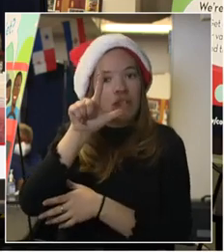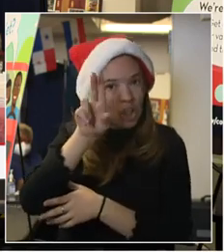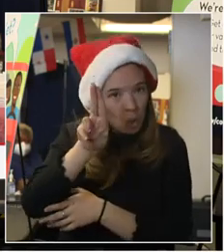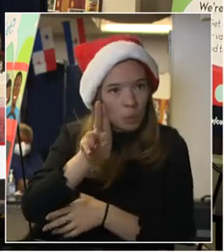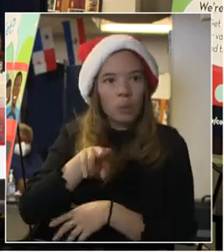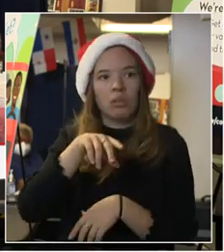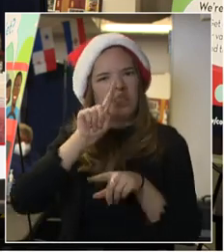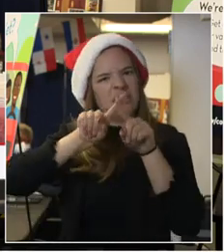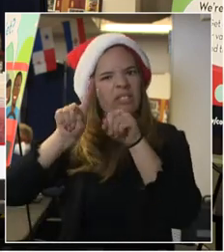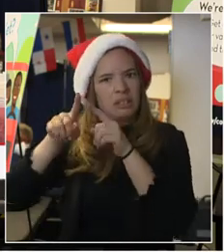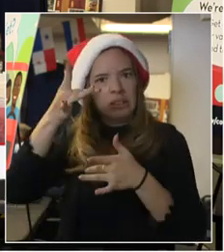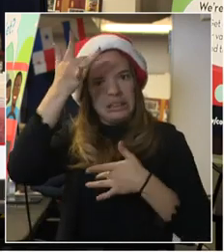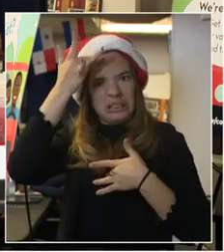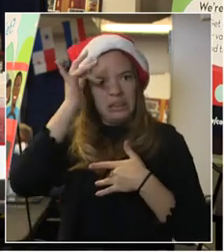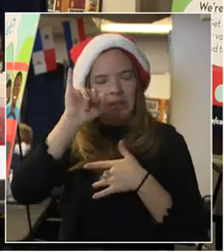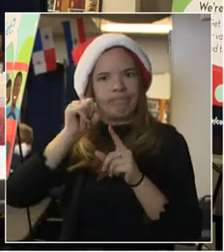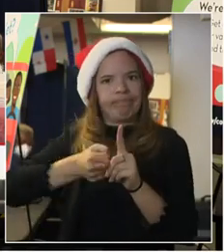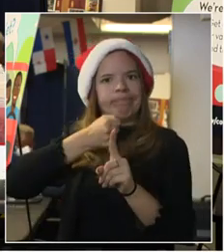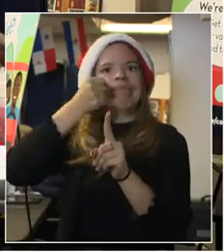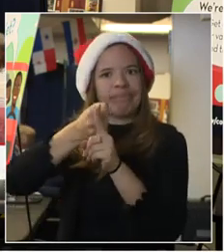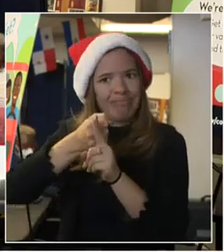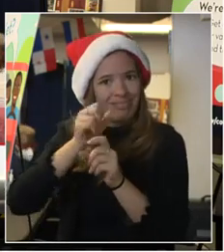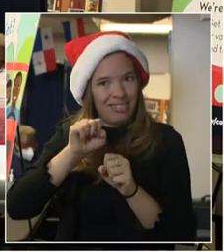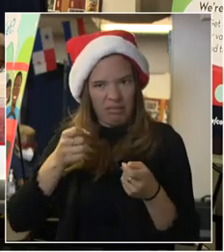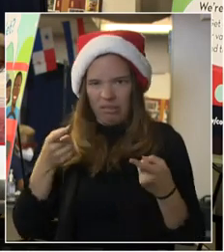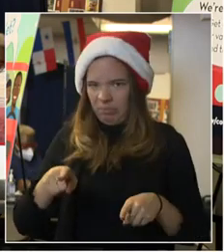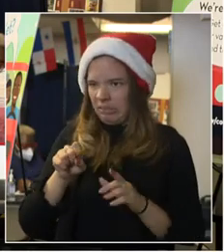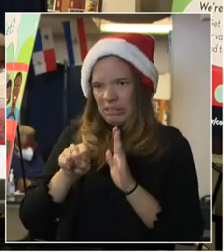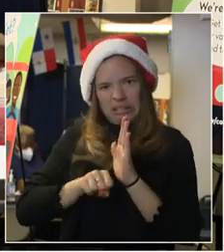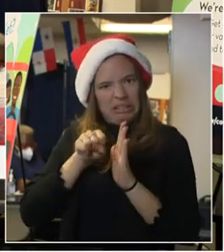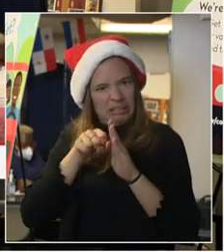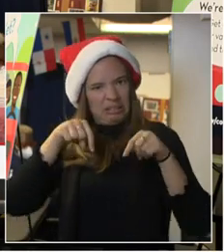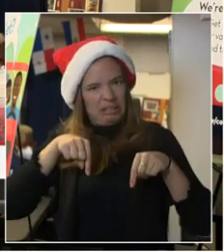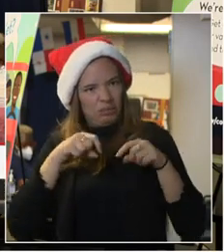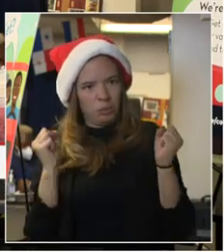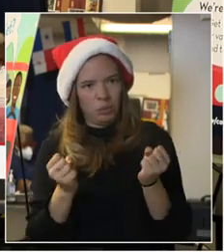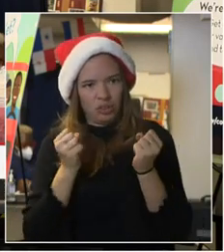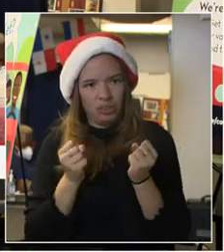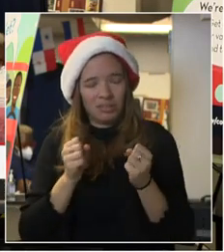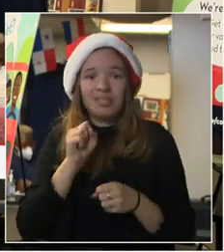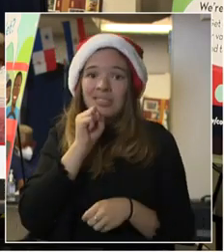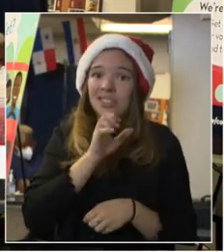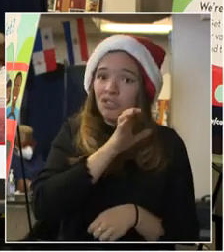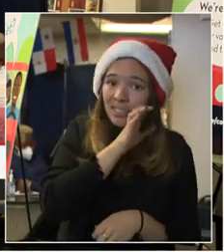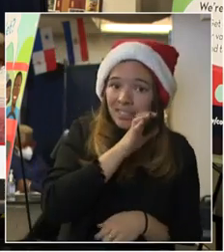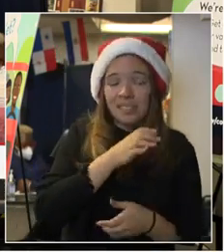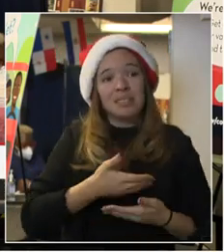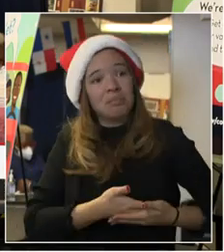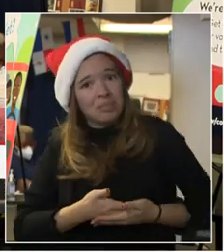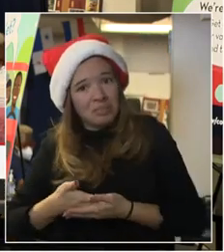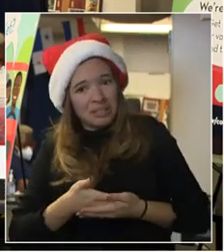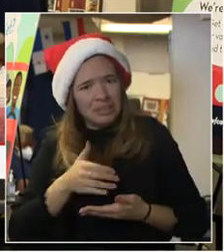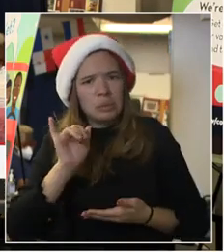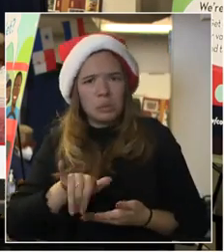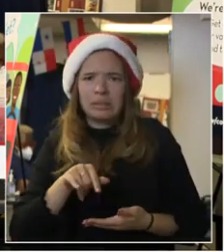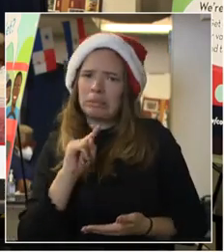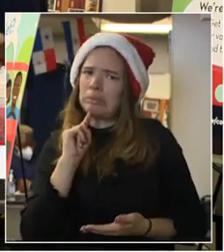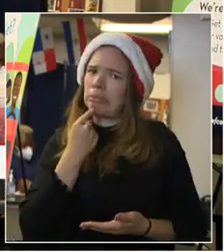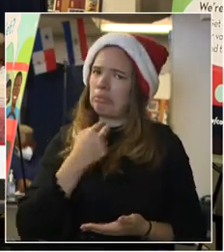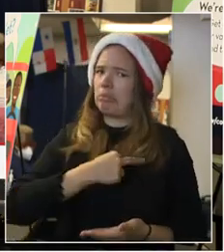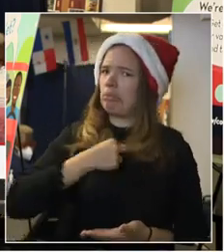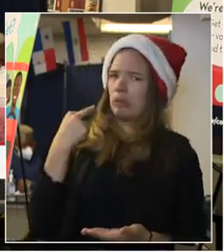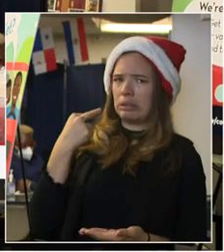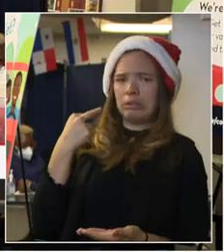serious for both our seniors and infants. And now we are beginning to see in the